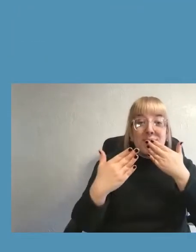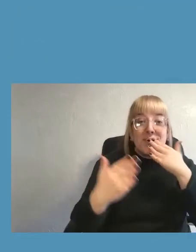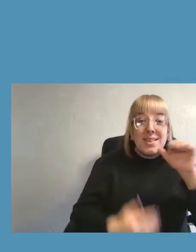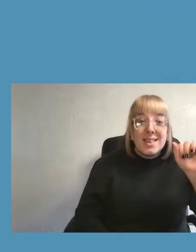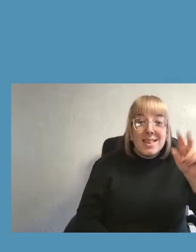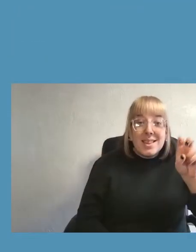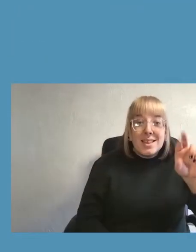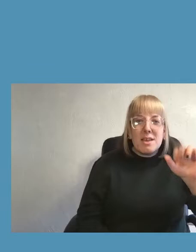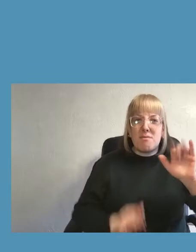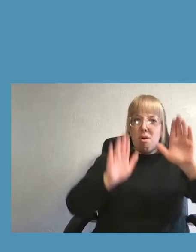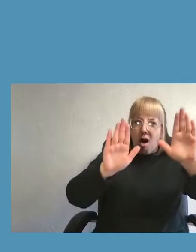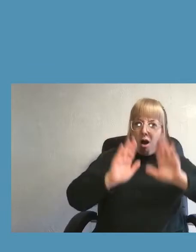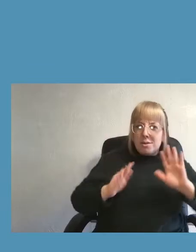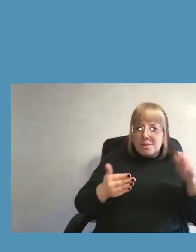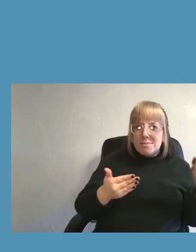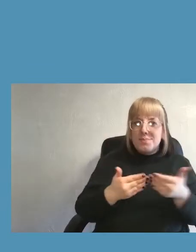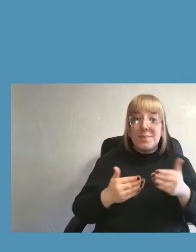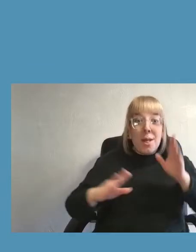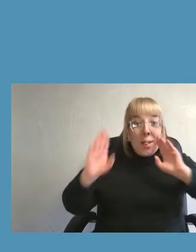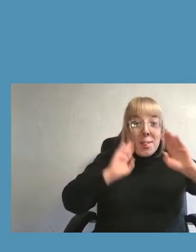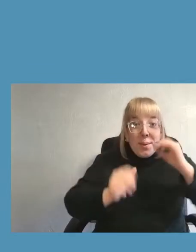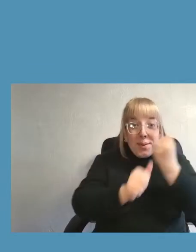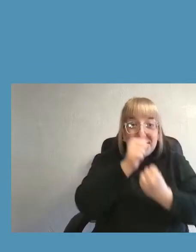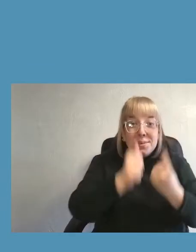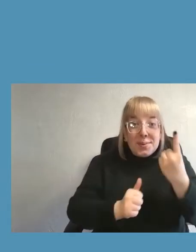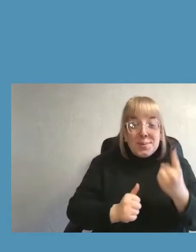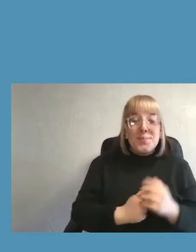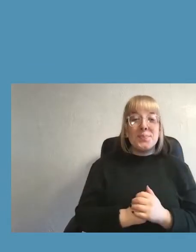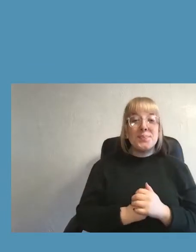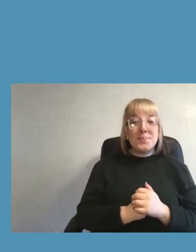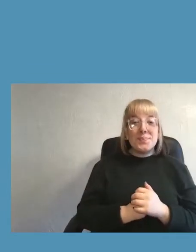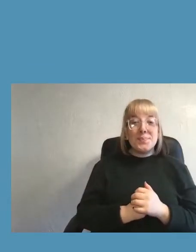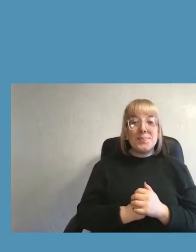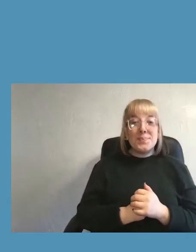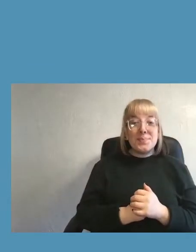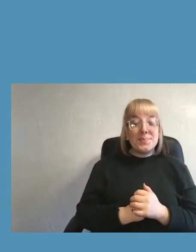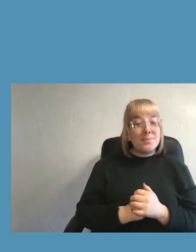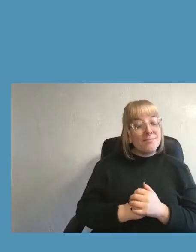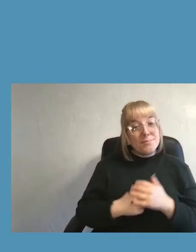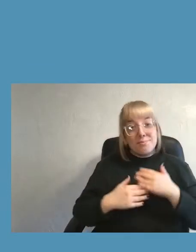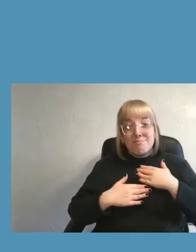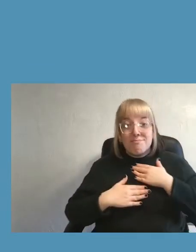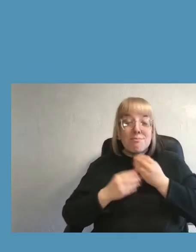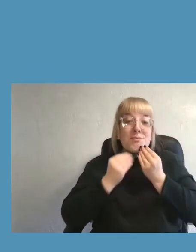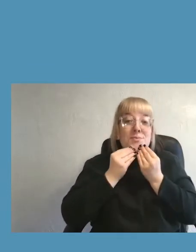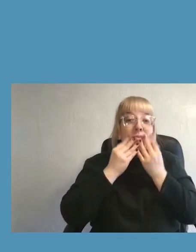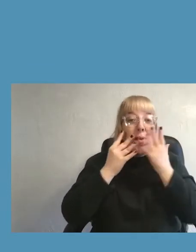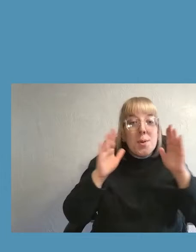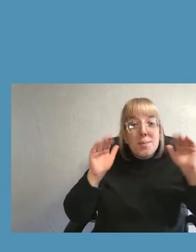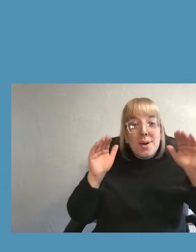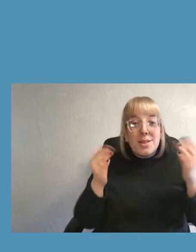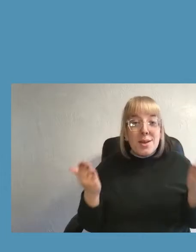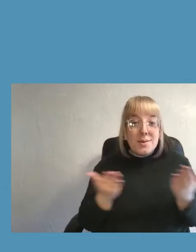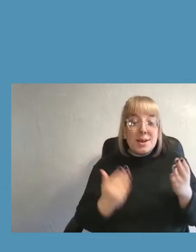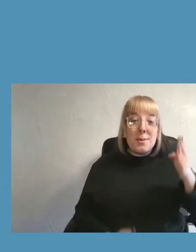for that great introduction. And hello, everybody. And I'm wishing you a warm hello here in Boston,